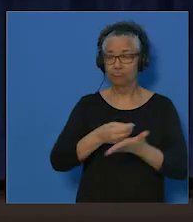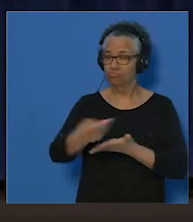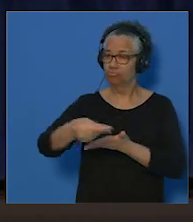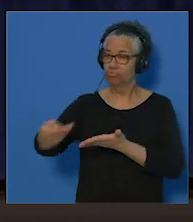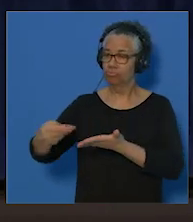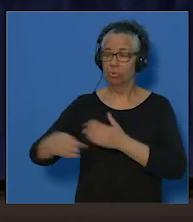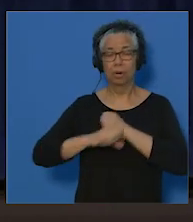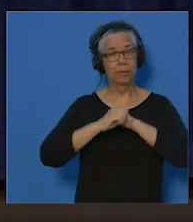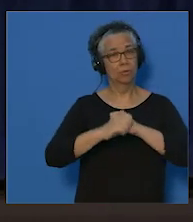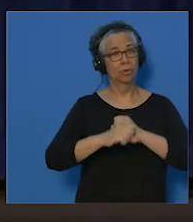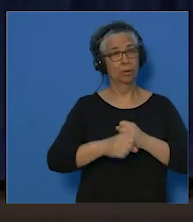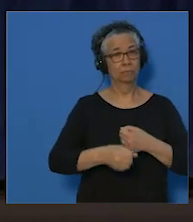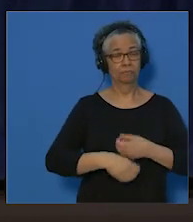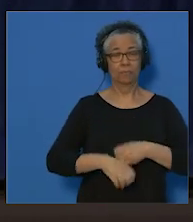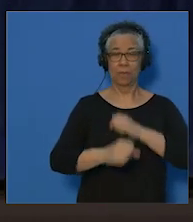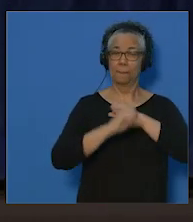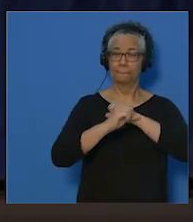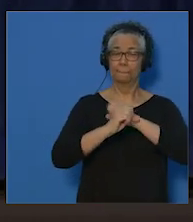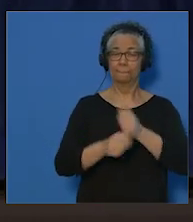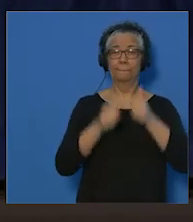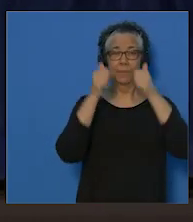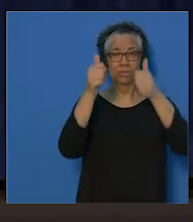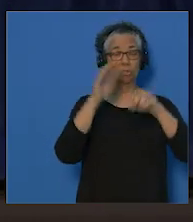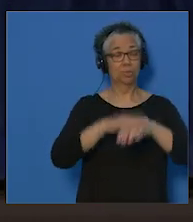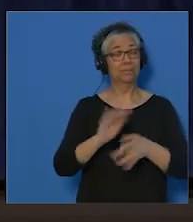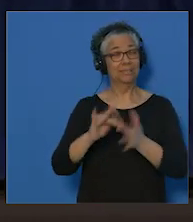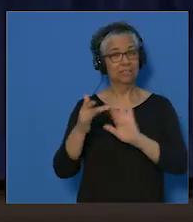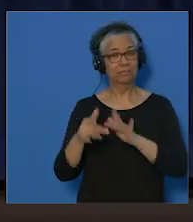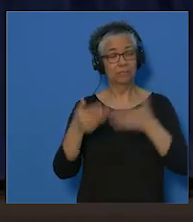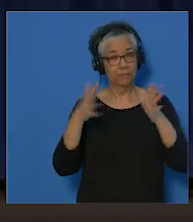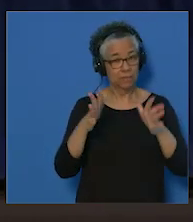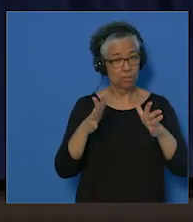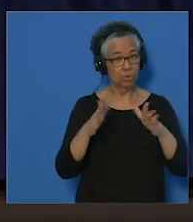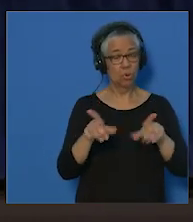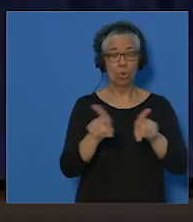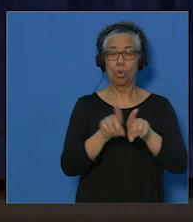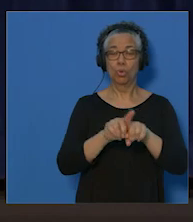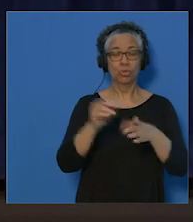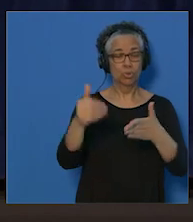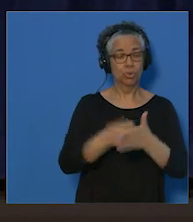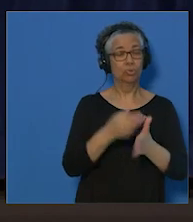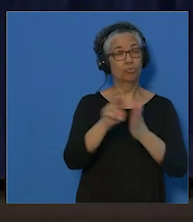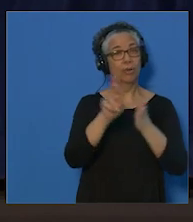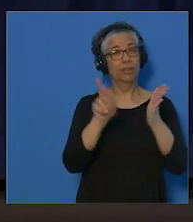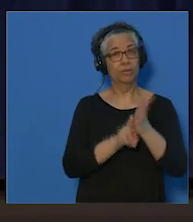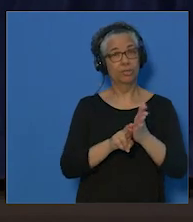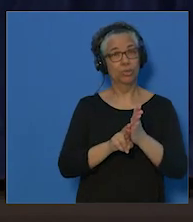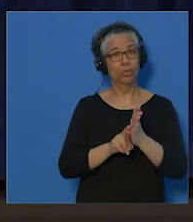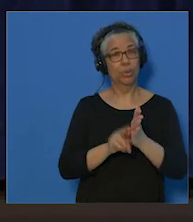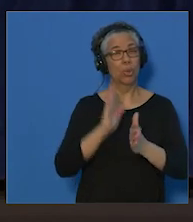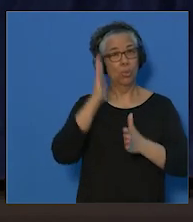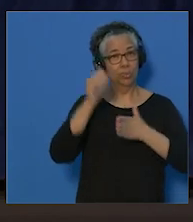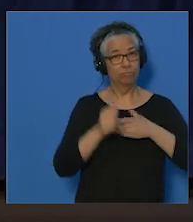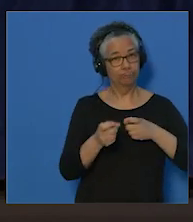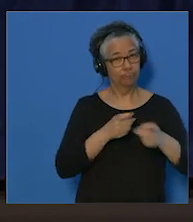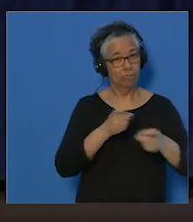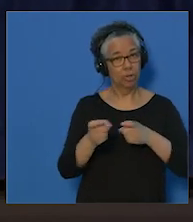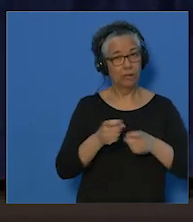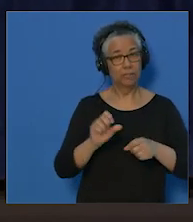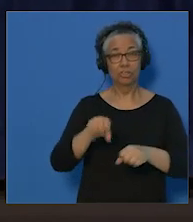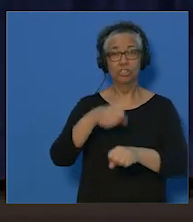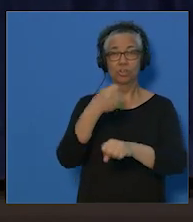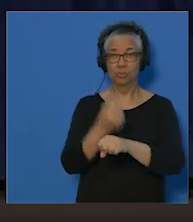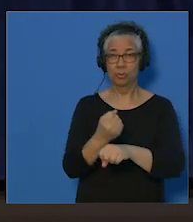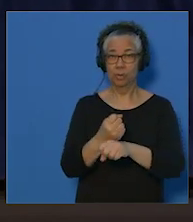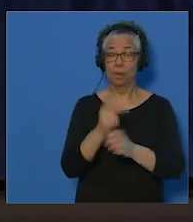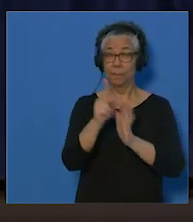already been posted on the internet, in addition to the new regulations which will govern the shelter-in-place